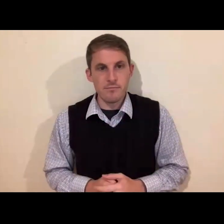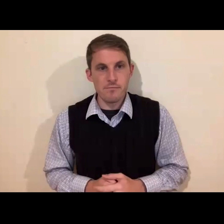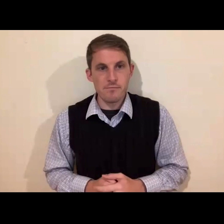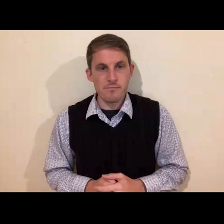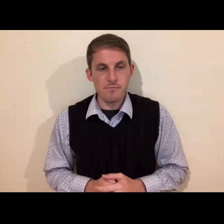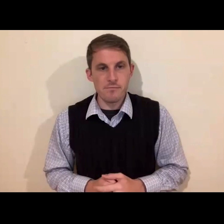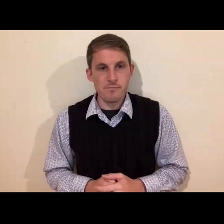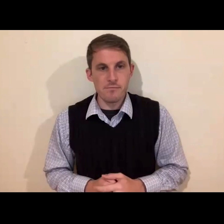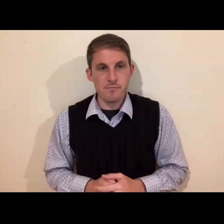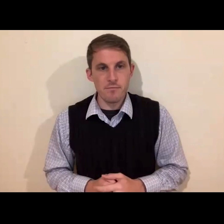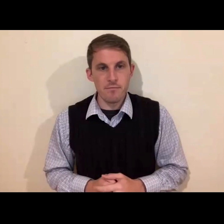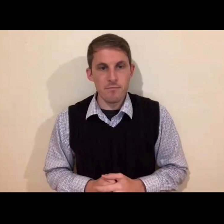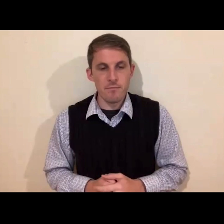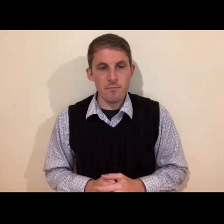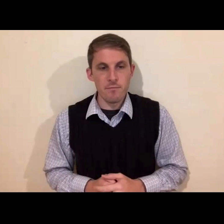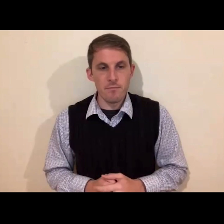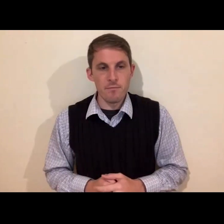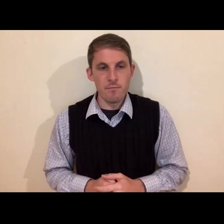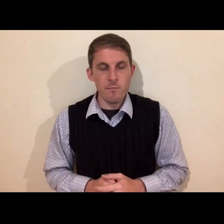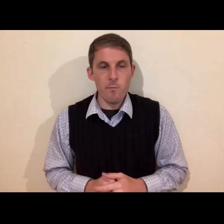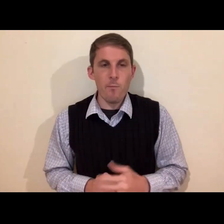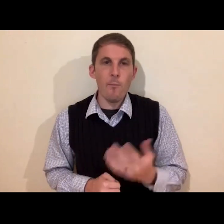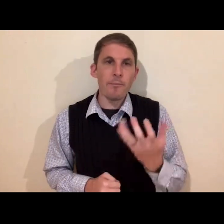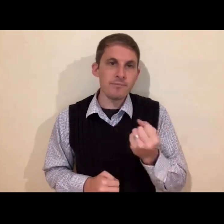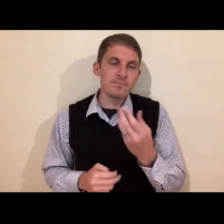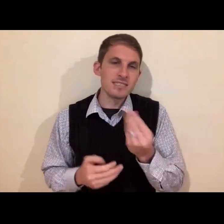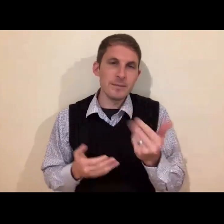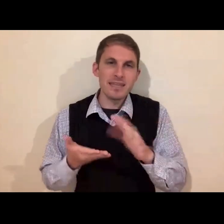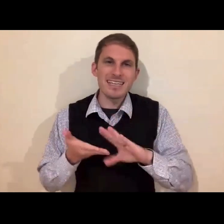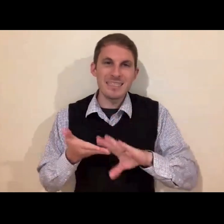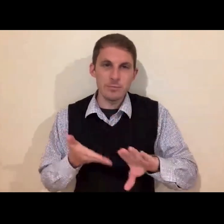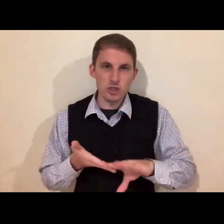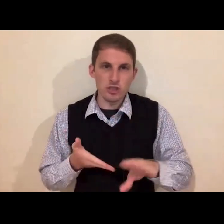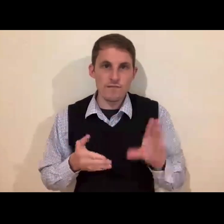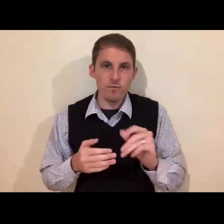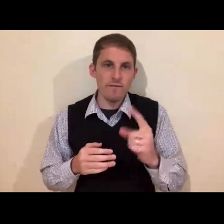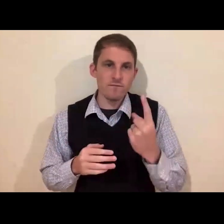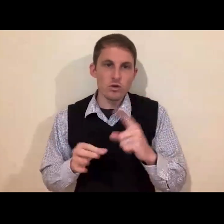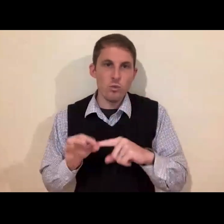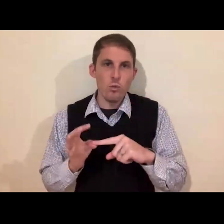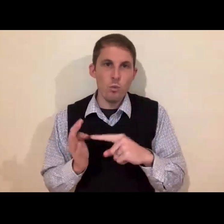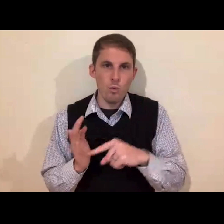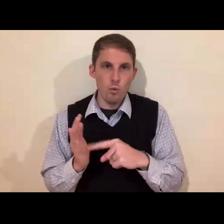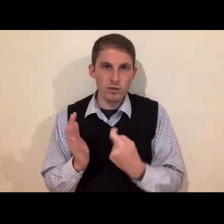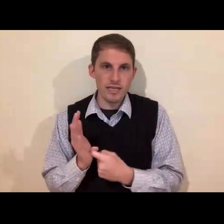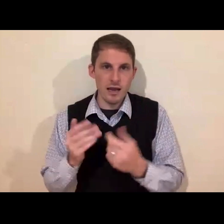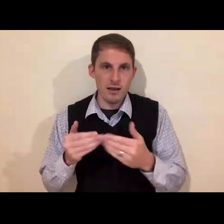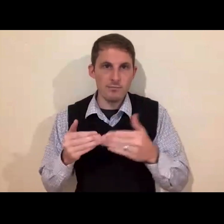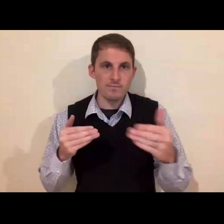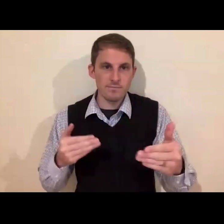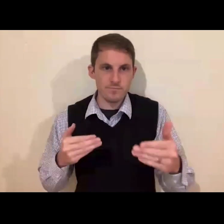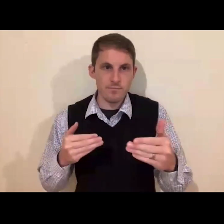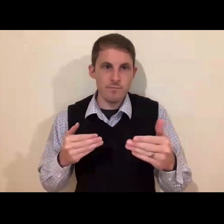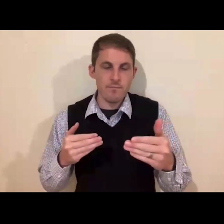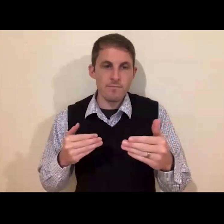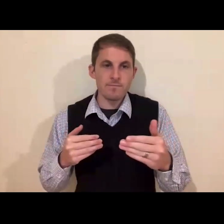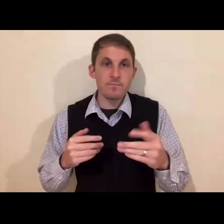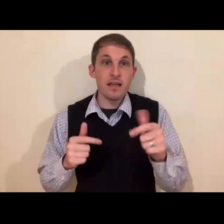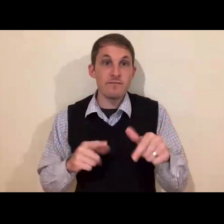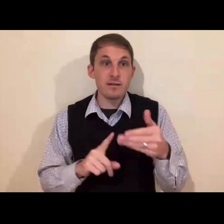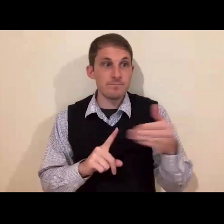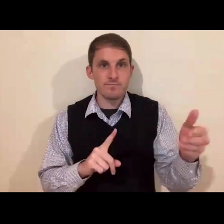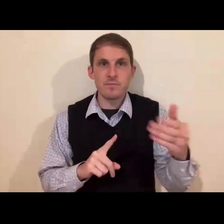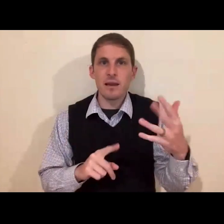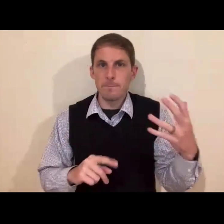Look, apart from the exceptions mentioned by the department for the first quarter of the new indicators, submission of QI data is